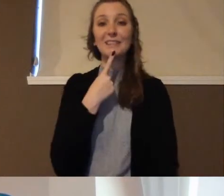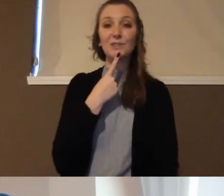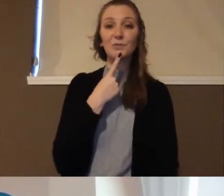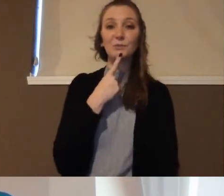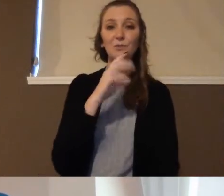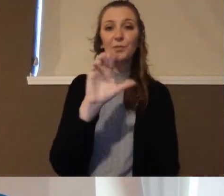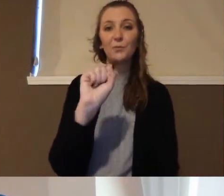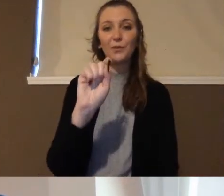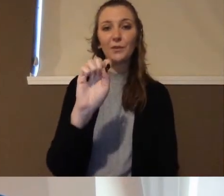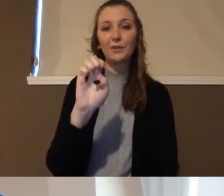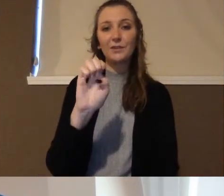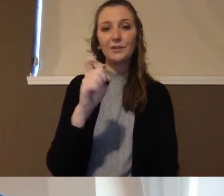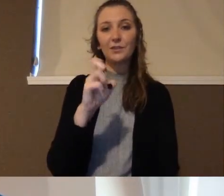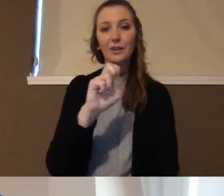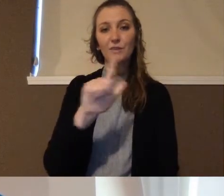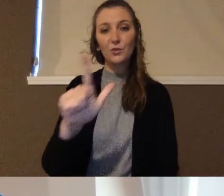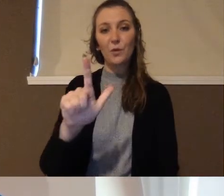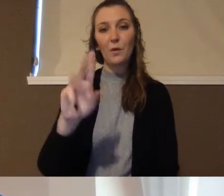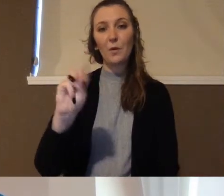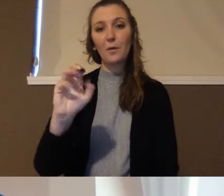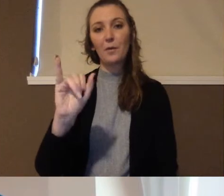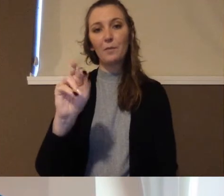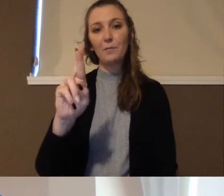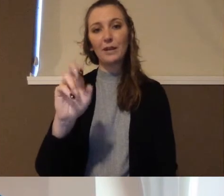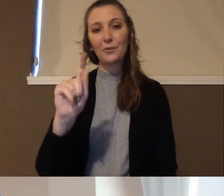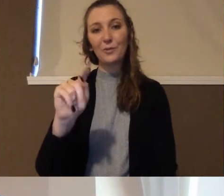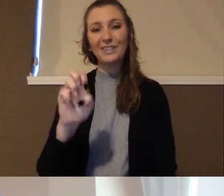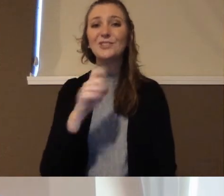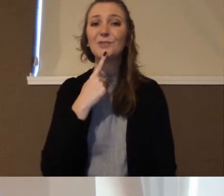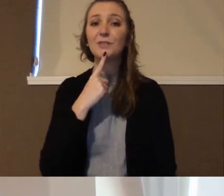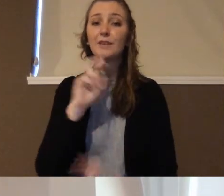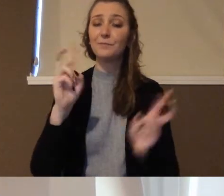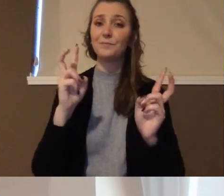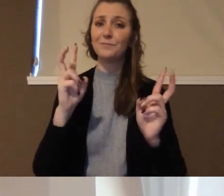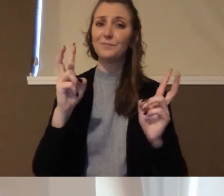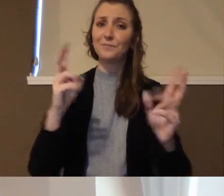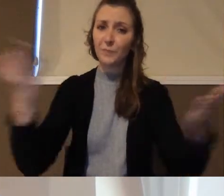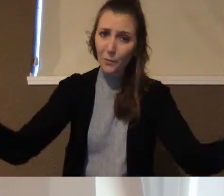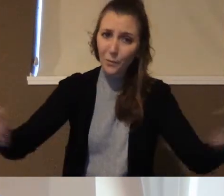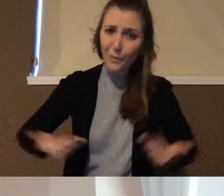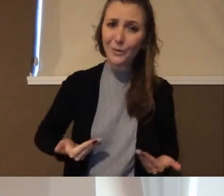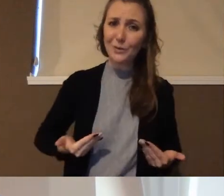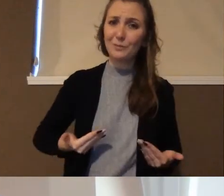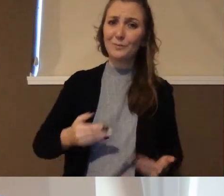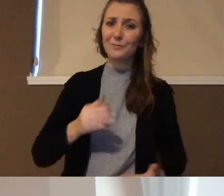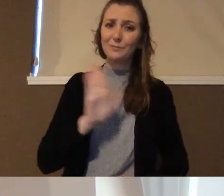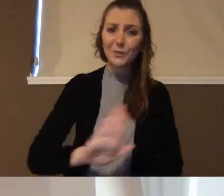you are home. We celebrate you.